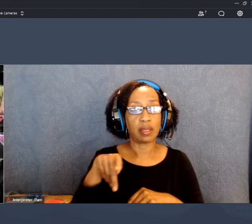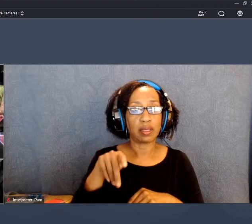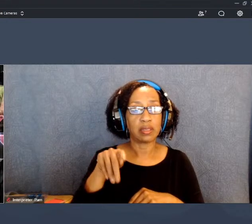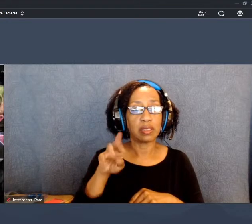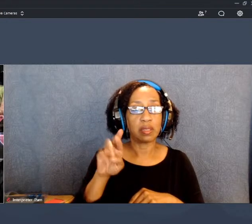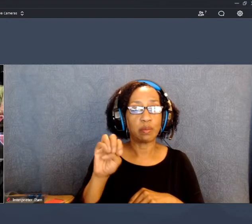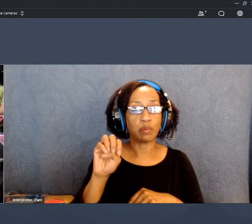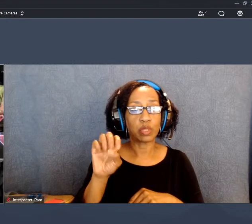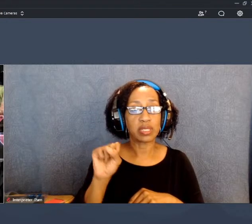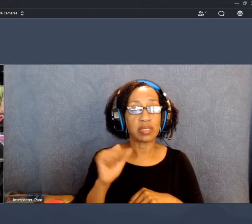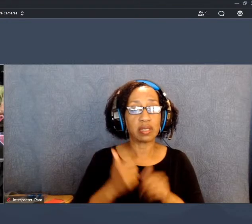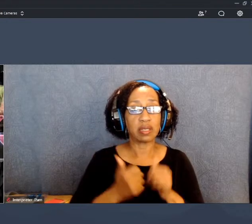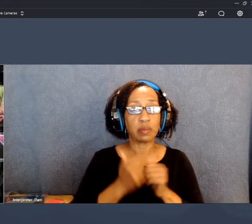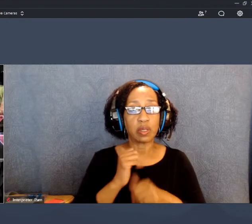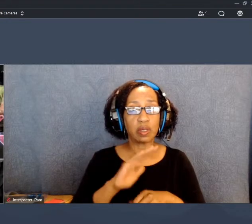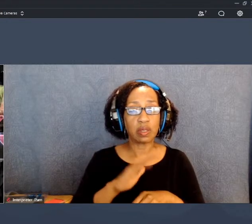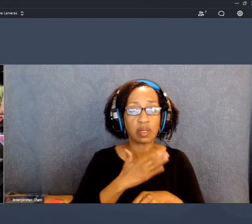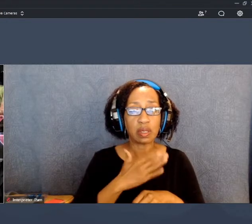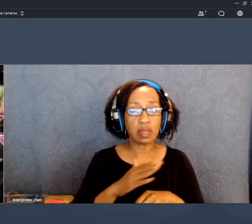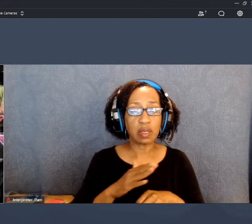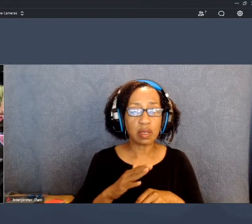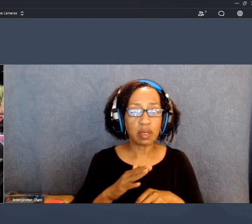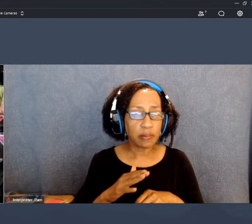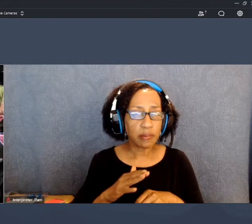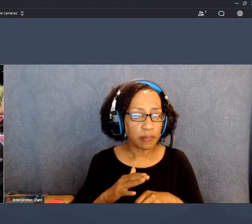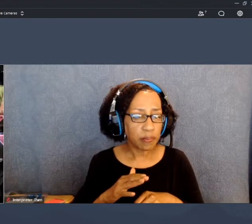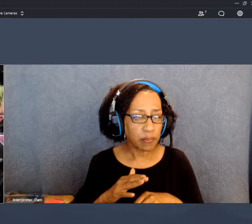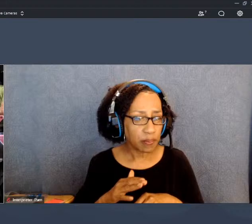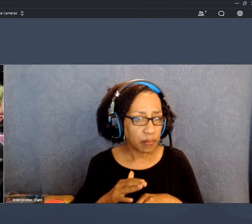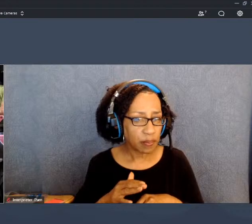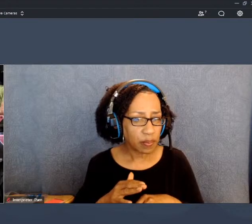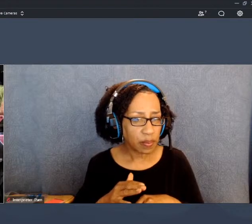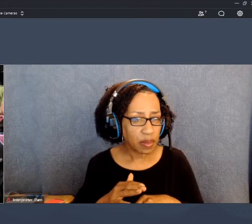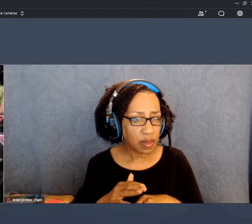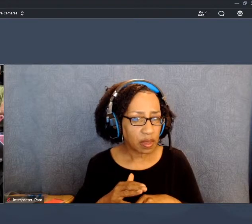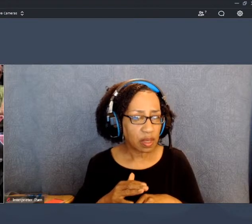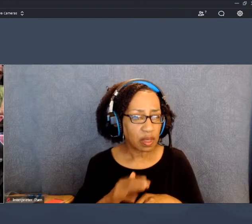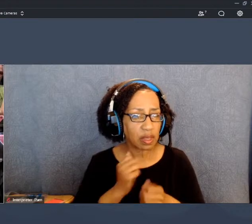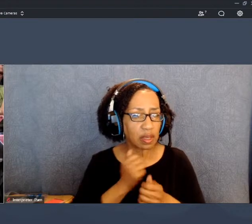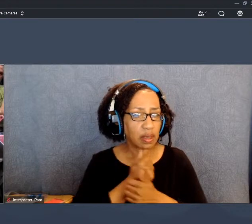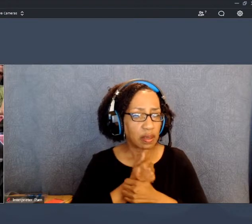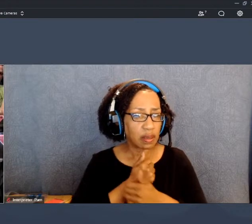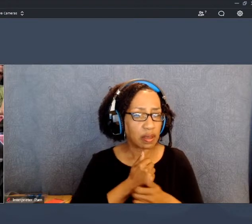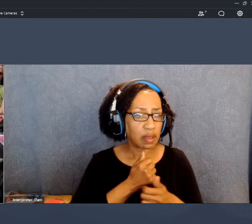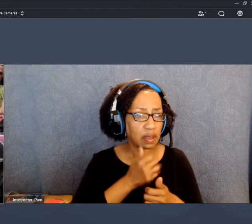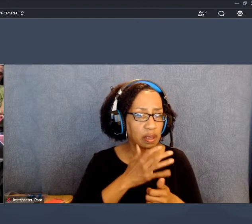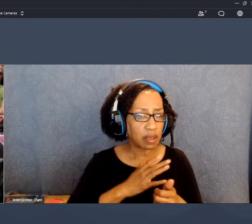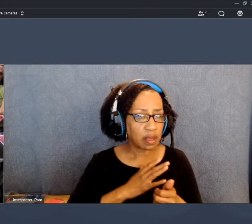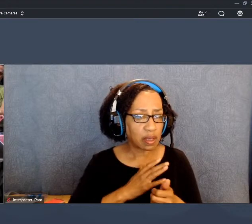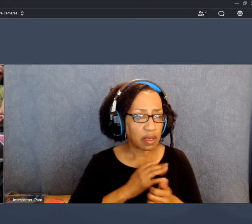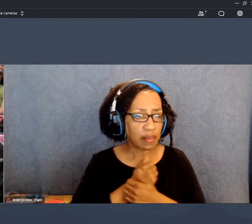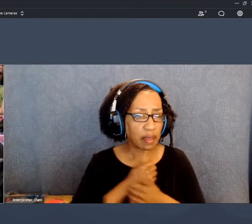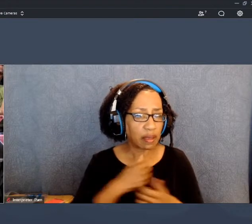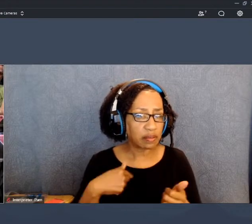and the release of 3 albums, Love Men, Love Made, and